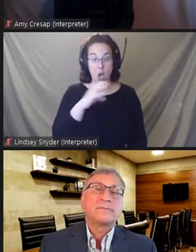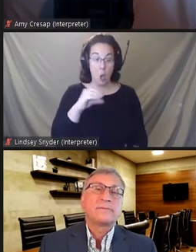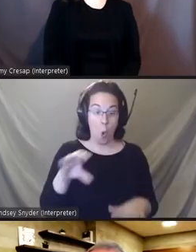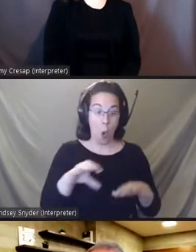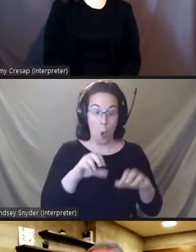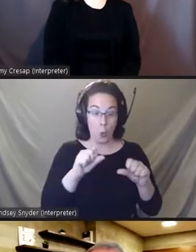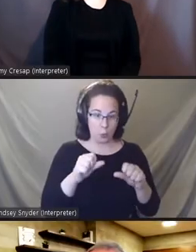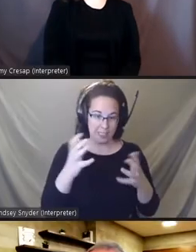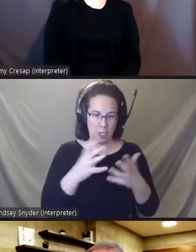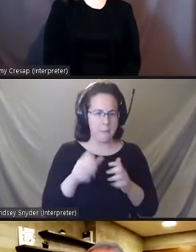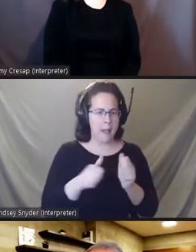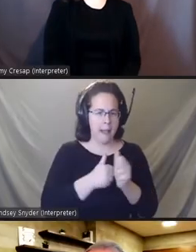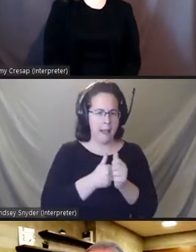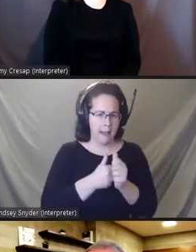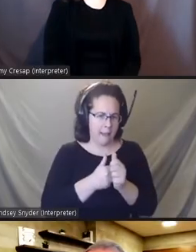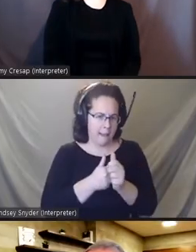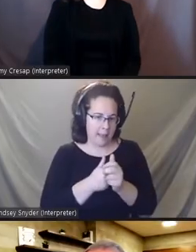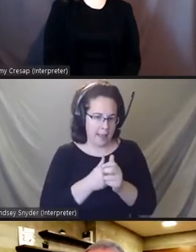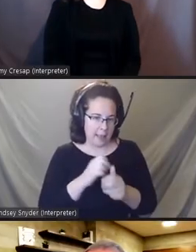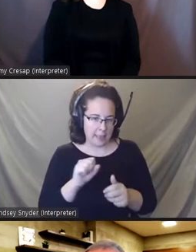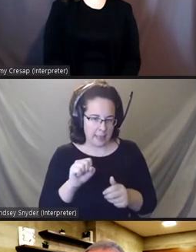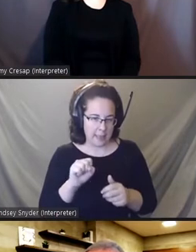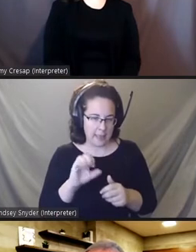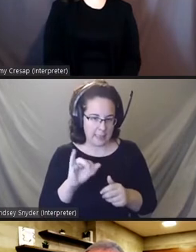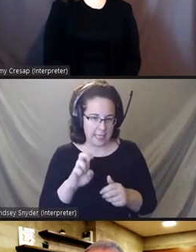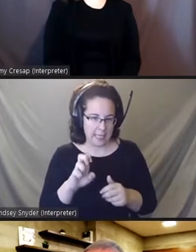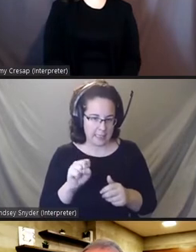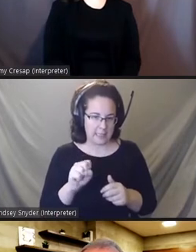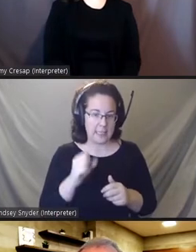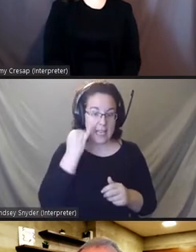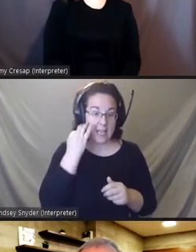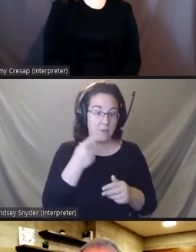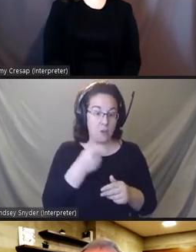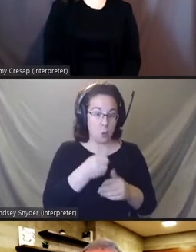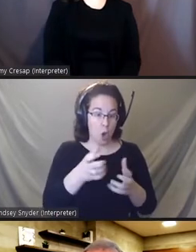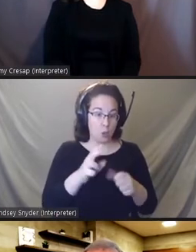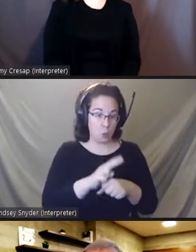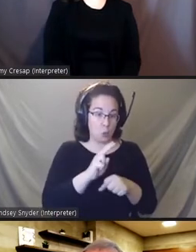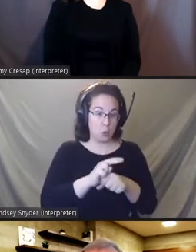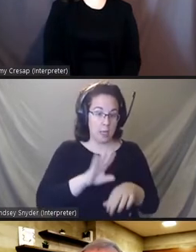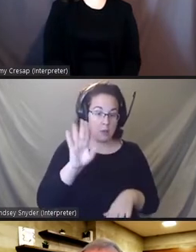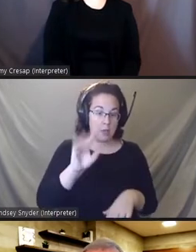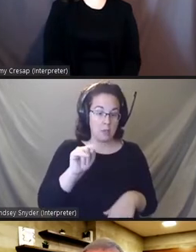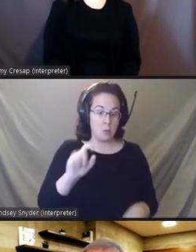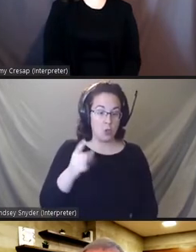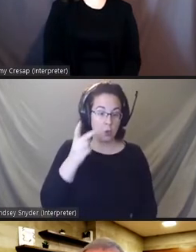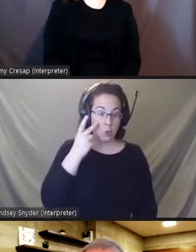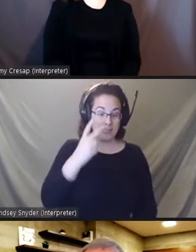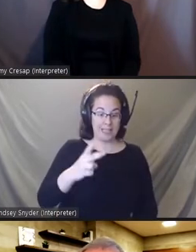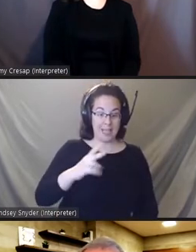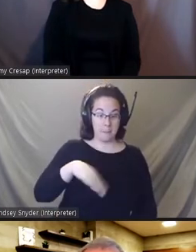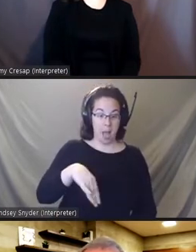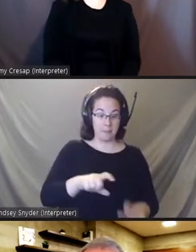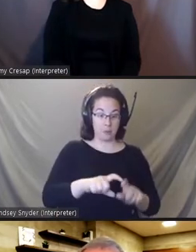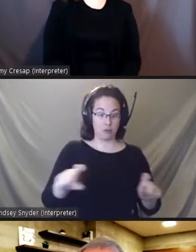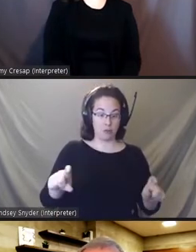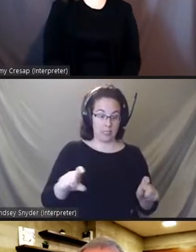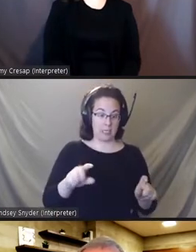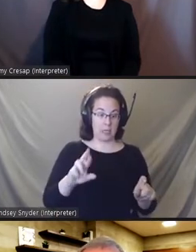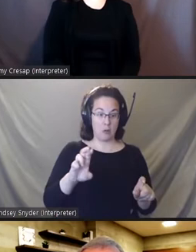scenes. If anyone wants to use the hand raising function, there's a reactions button at the bottom of your